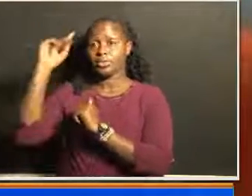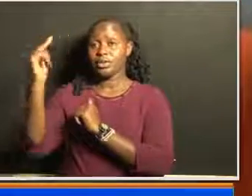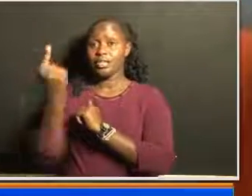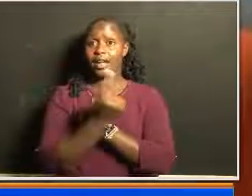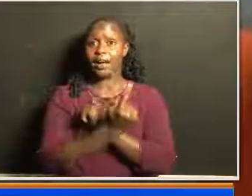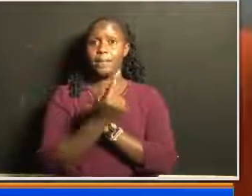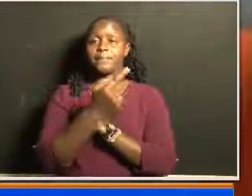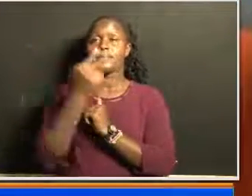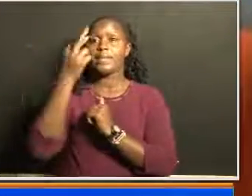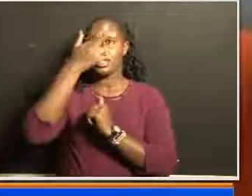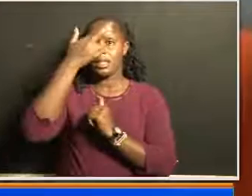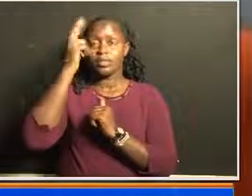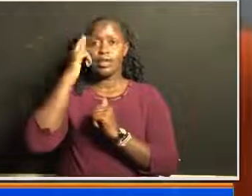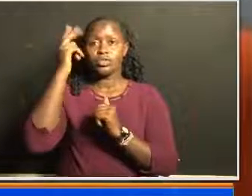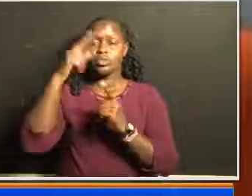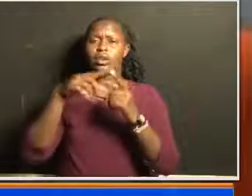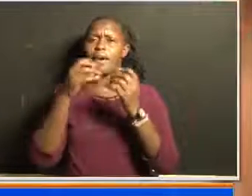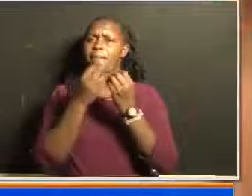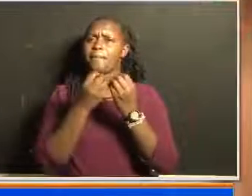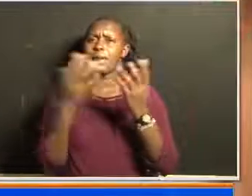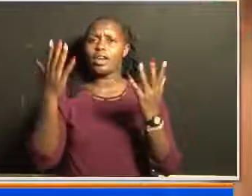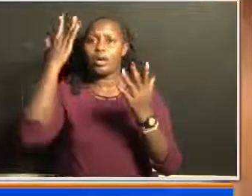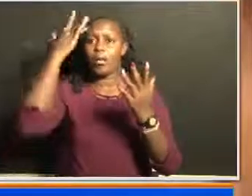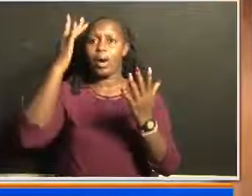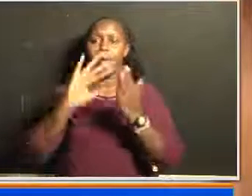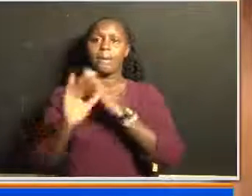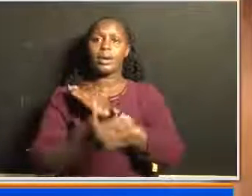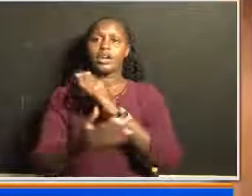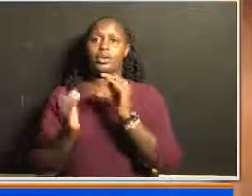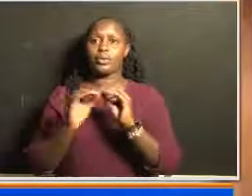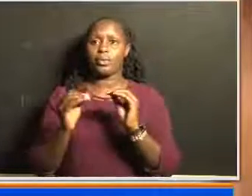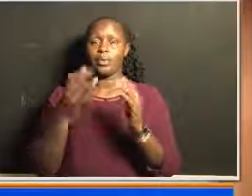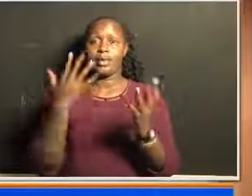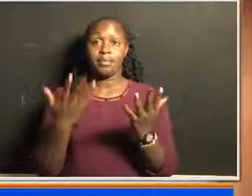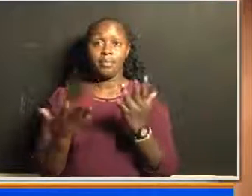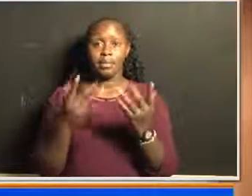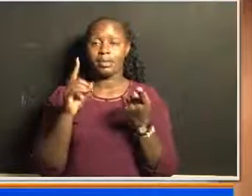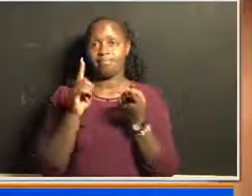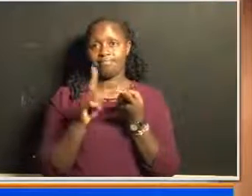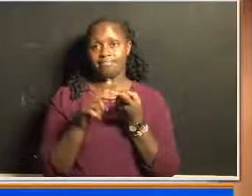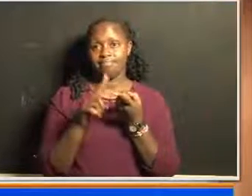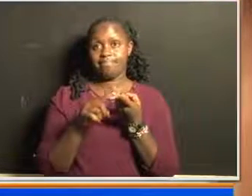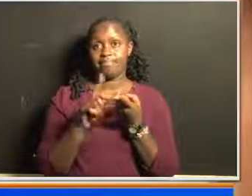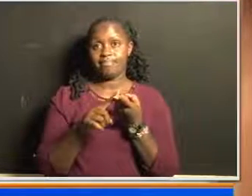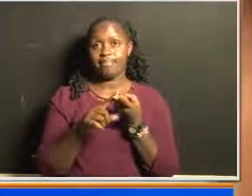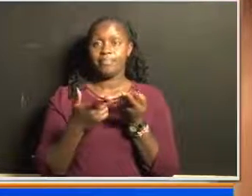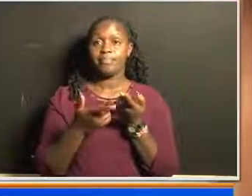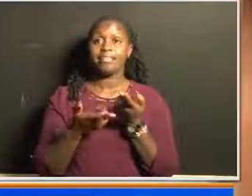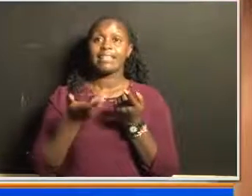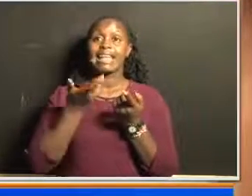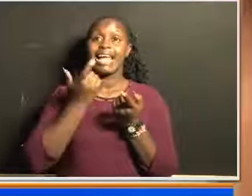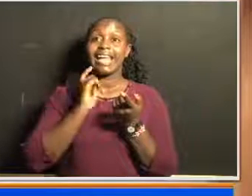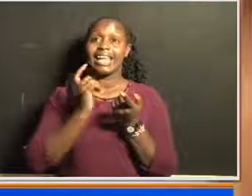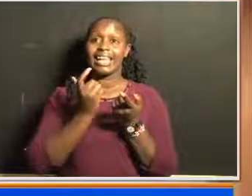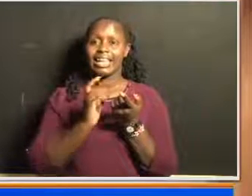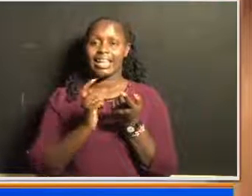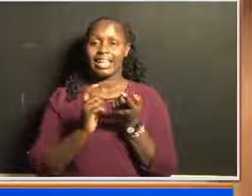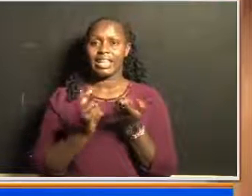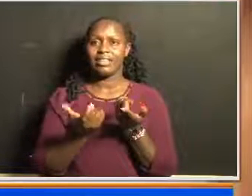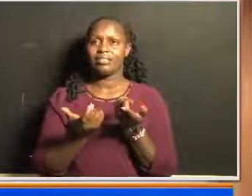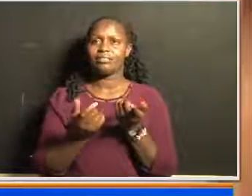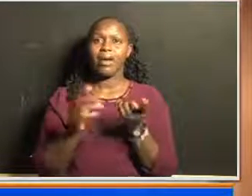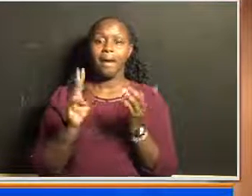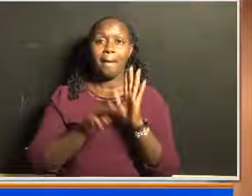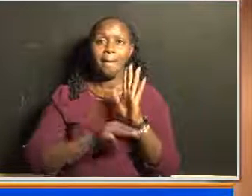to conceive could be very many. We could have issues to do with the egg itself not being in...